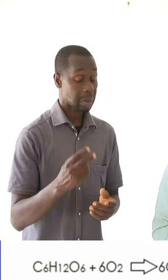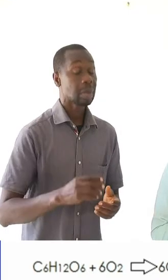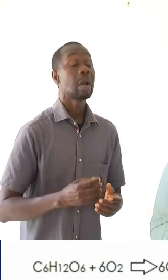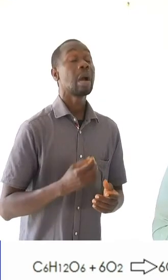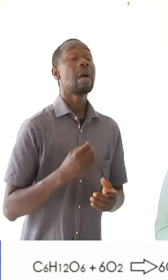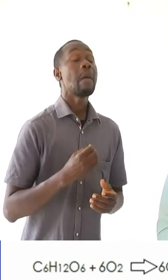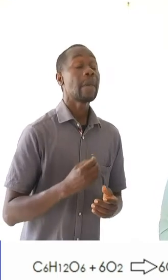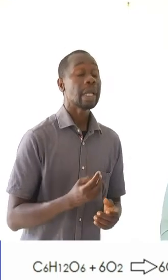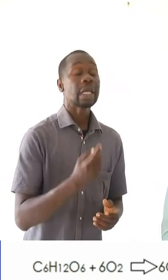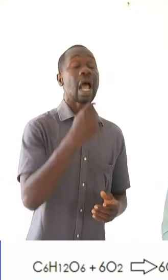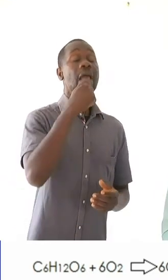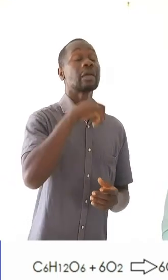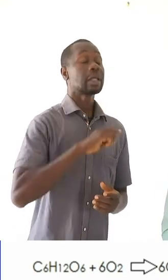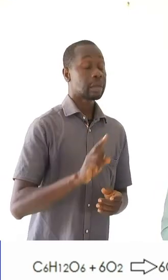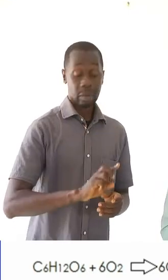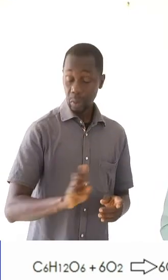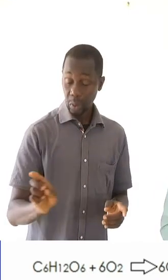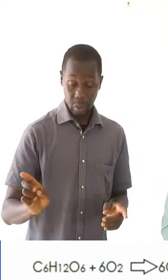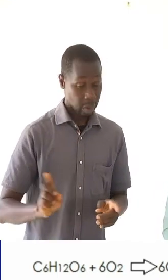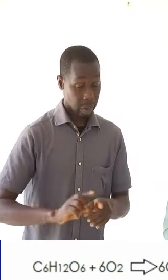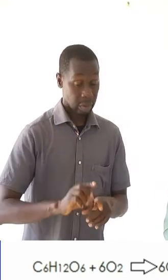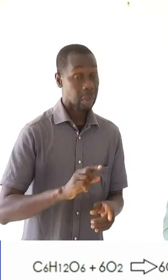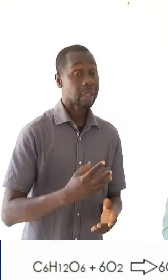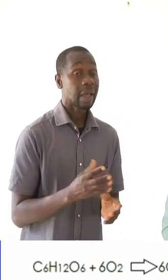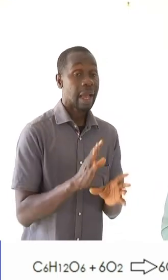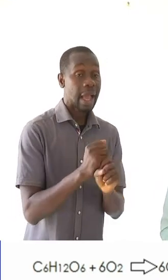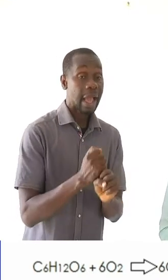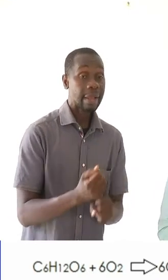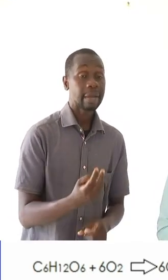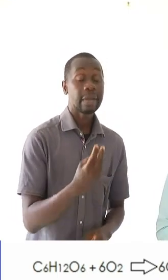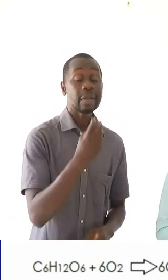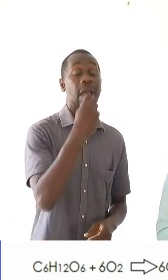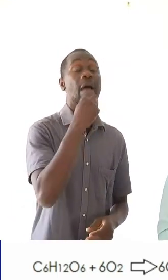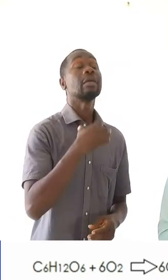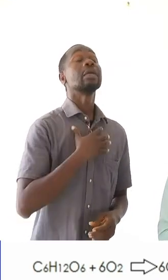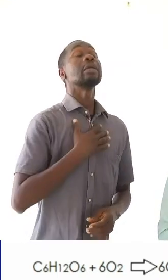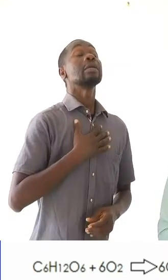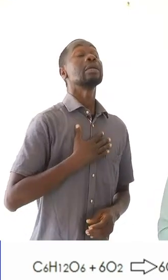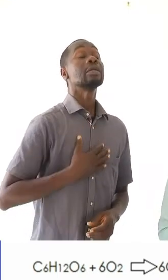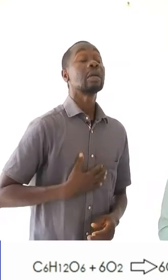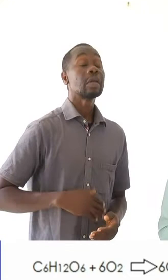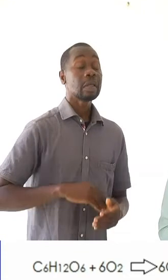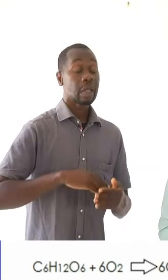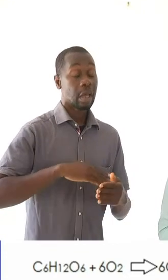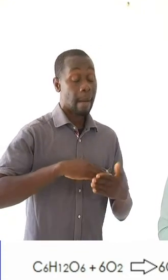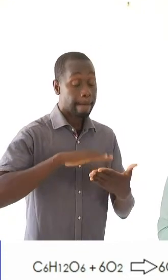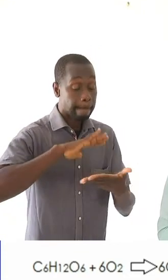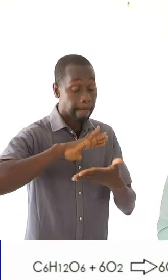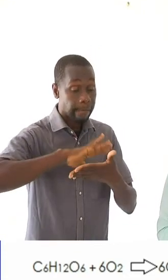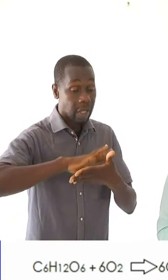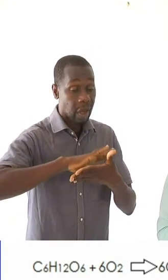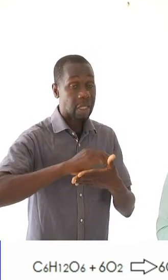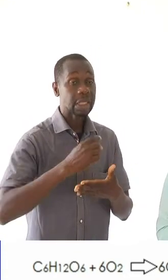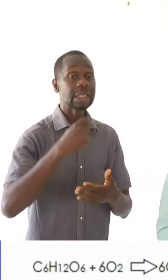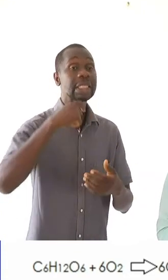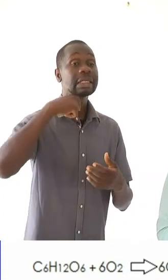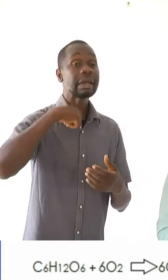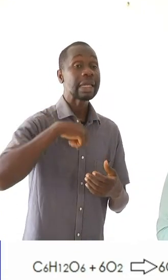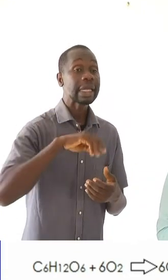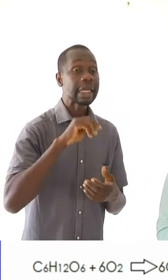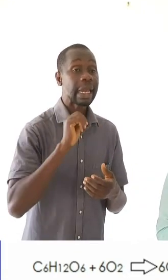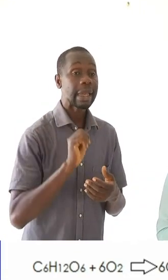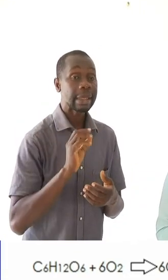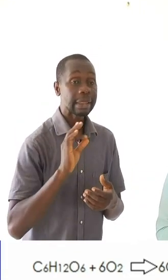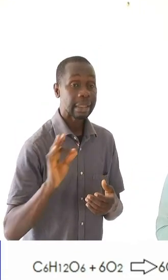breathe and swallow at the same time. So the epiglottis will help to make sure when you're swallowing, it blocks the trachea, so